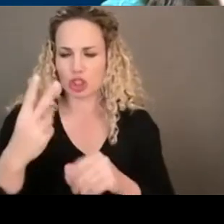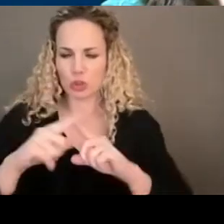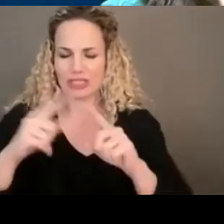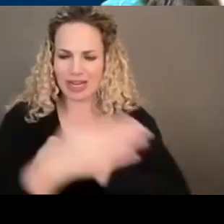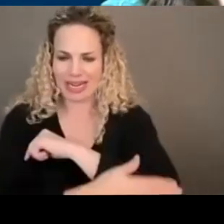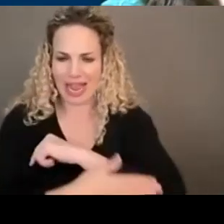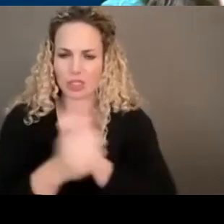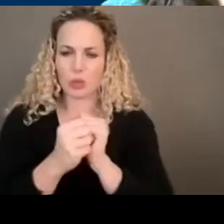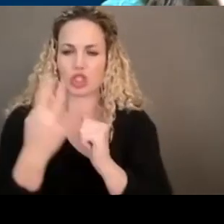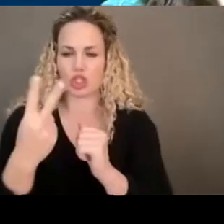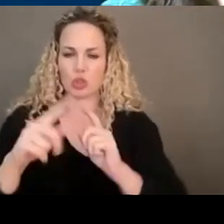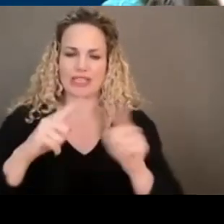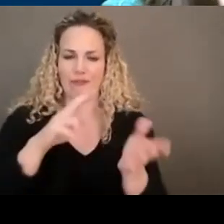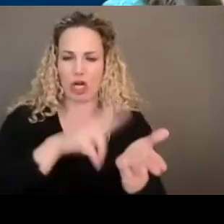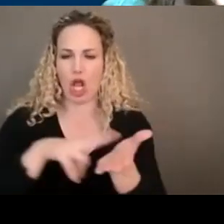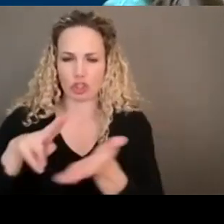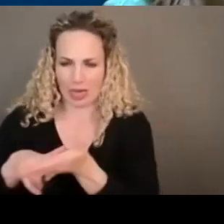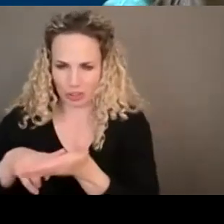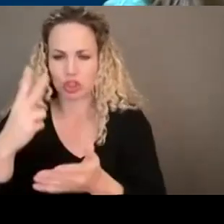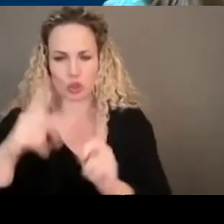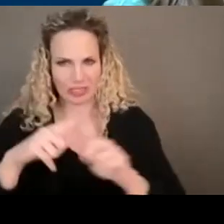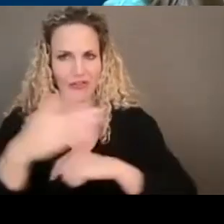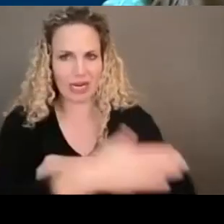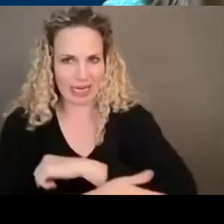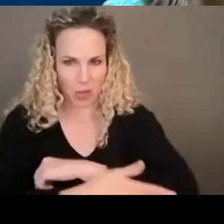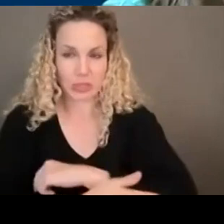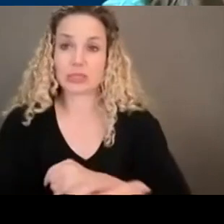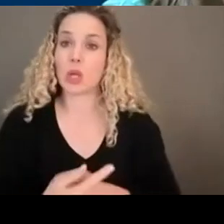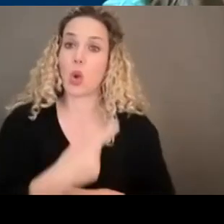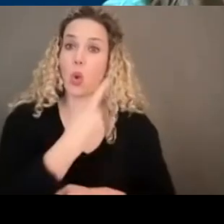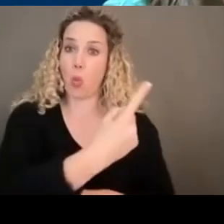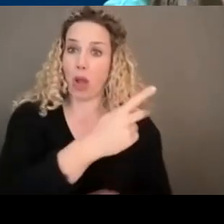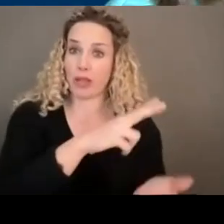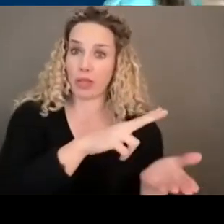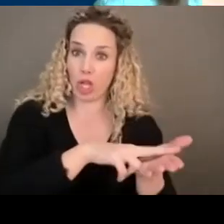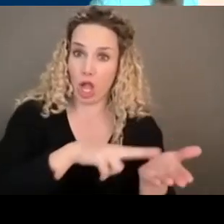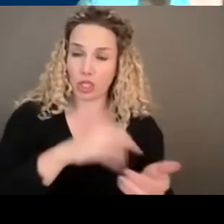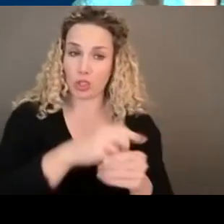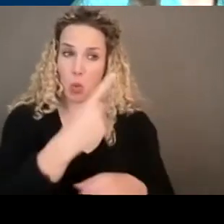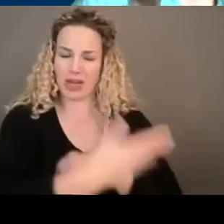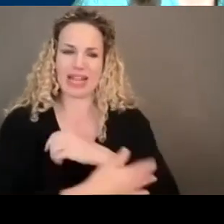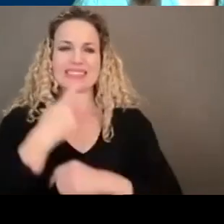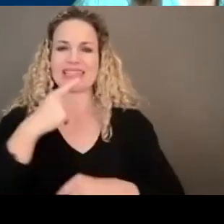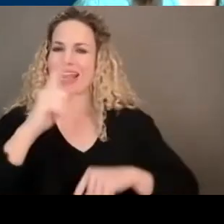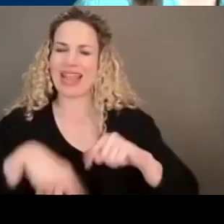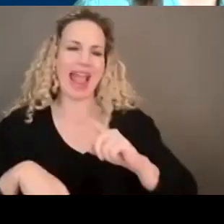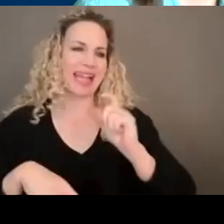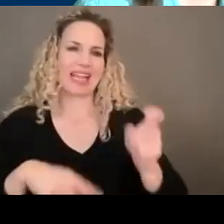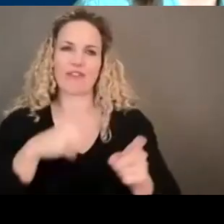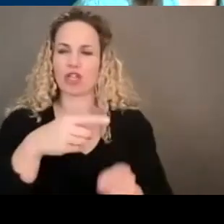2 different contractors. And one of the contractors in one of the counties is saying they can't issue the